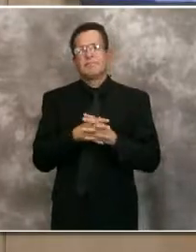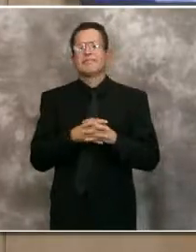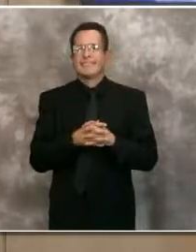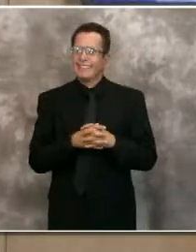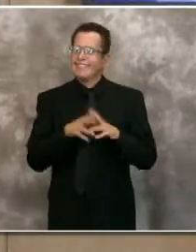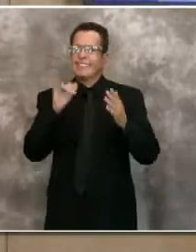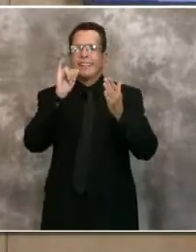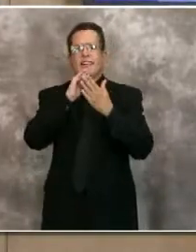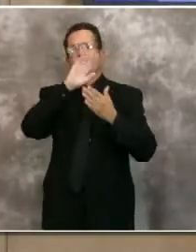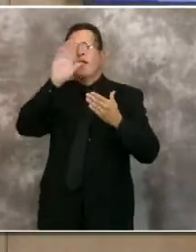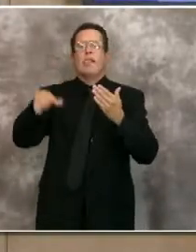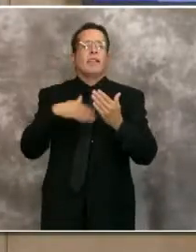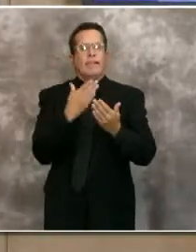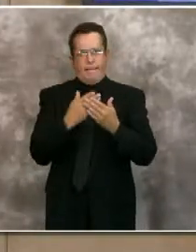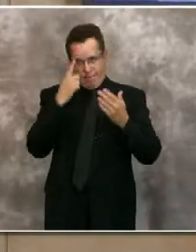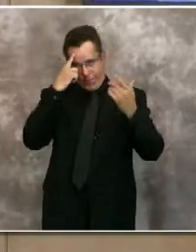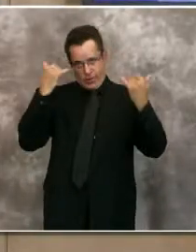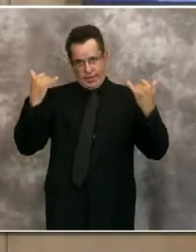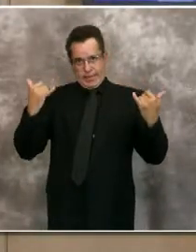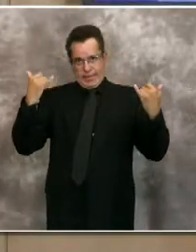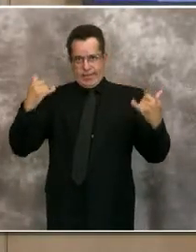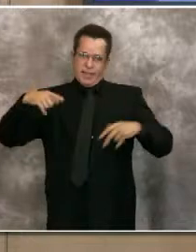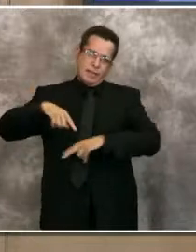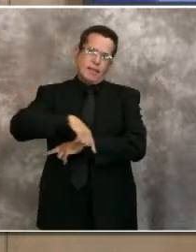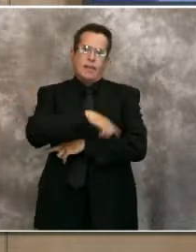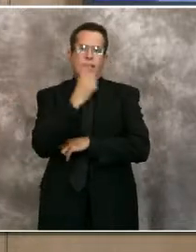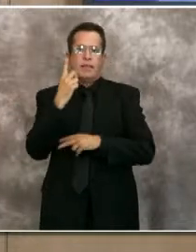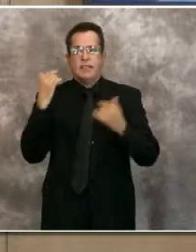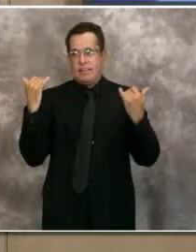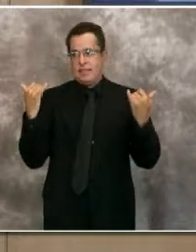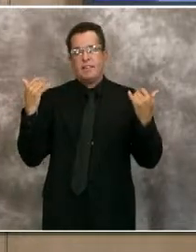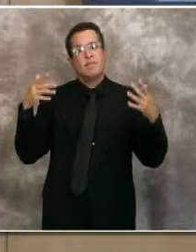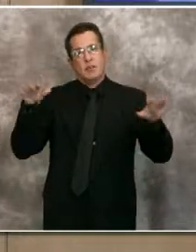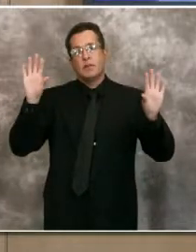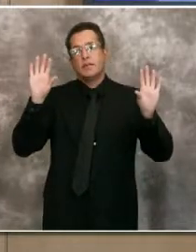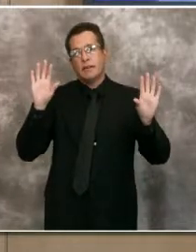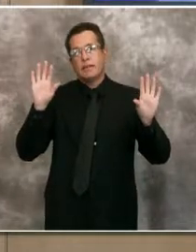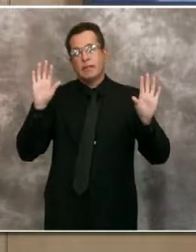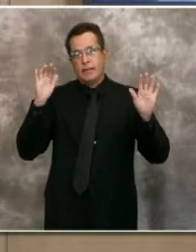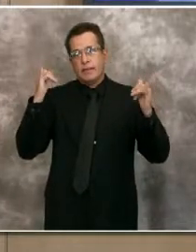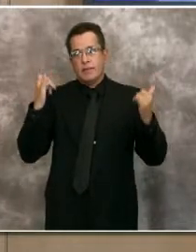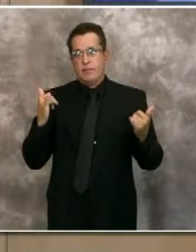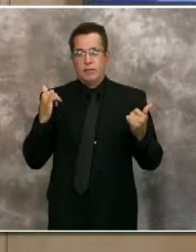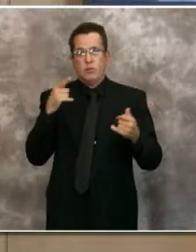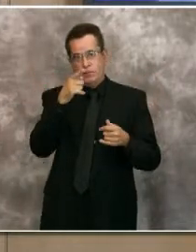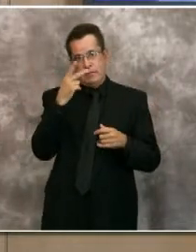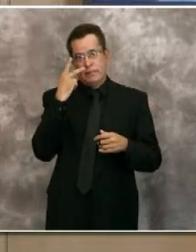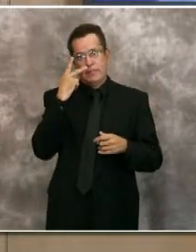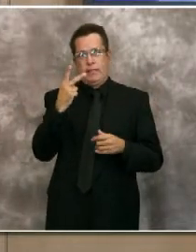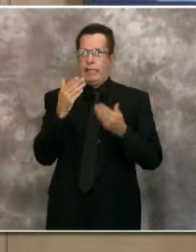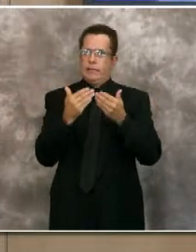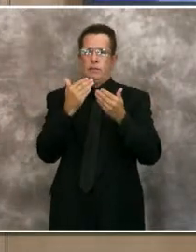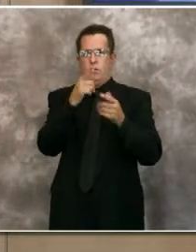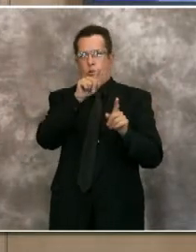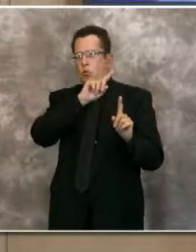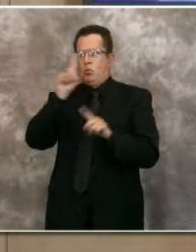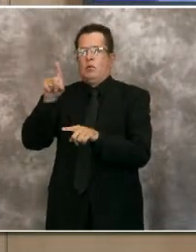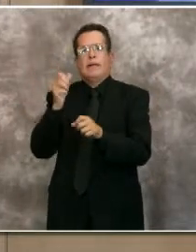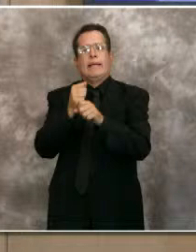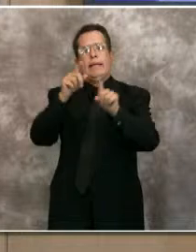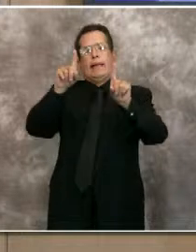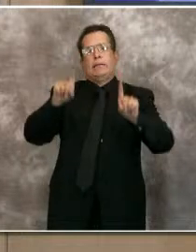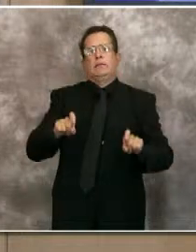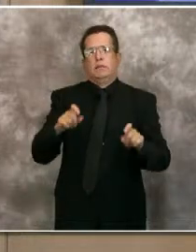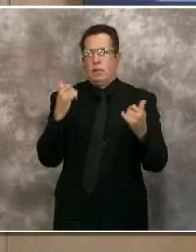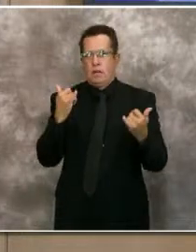Well, that concludes our media questions for today. As you saw, it's now easier than ever to get a test. We